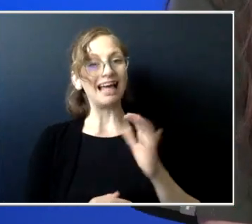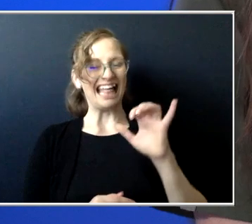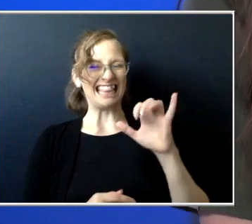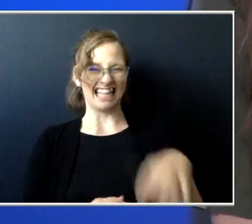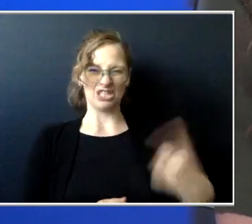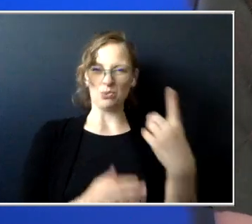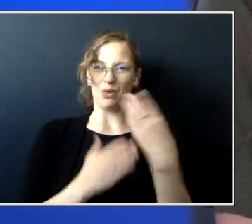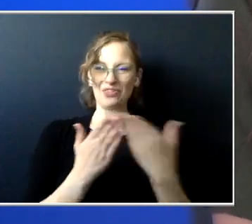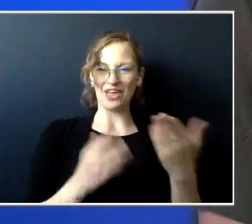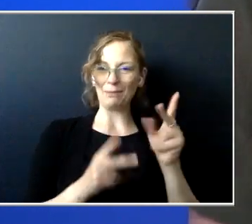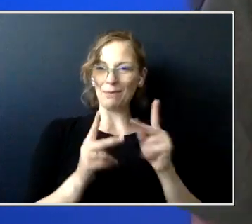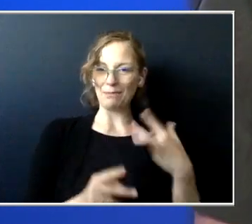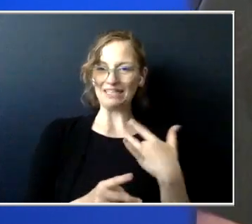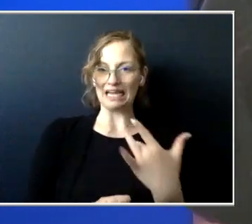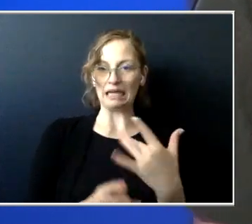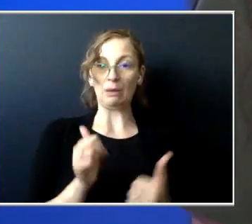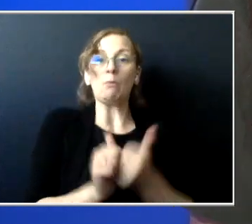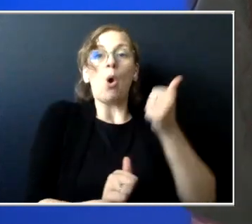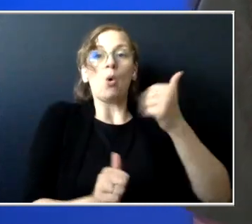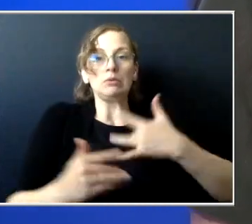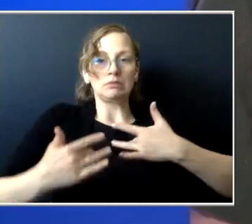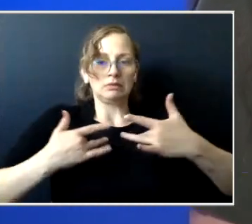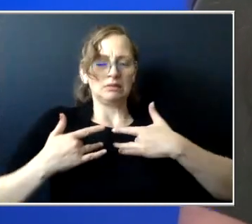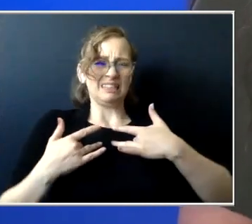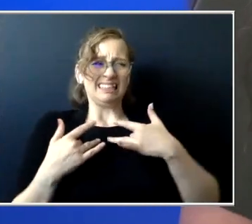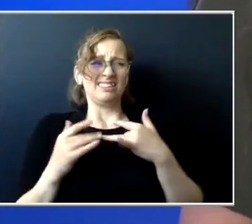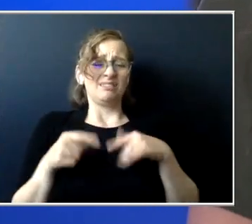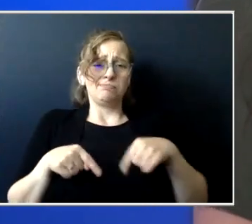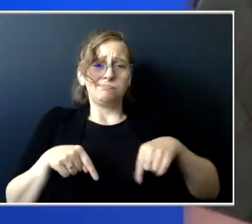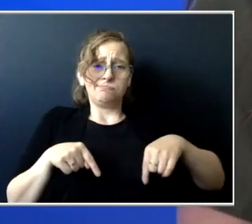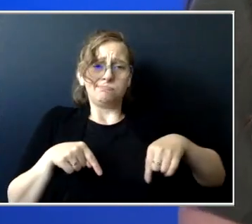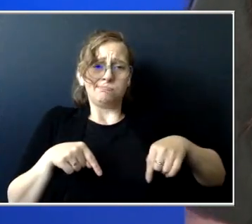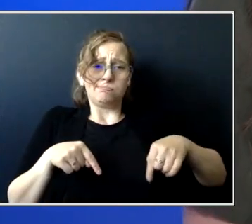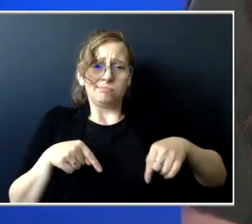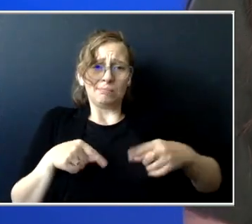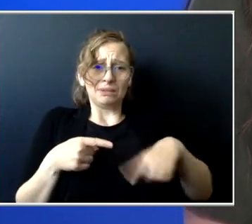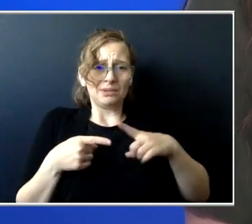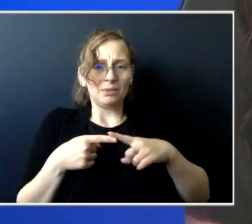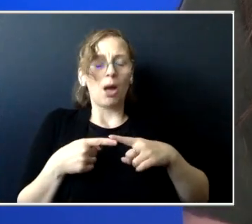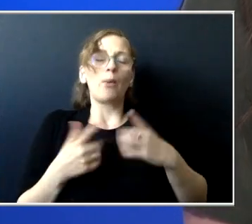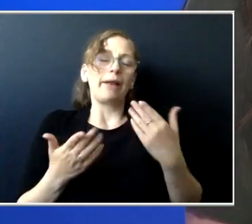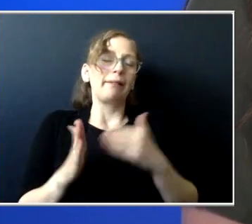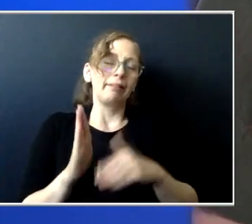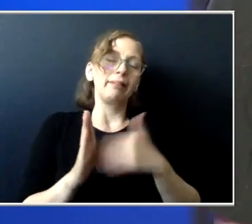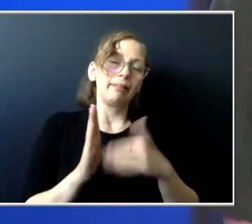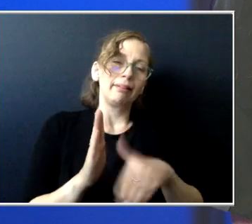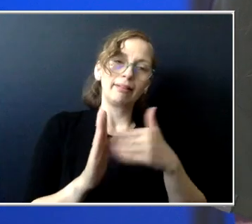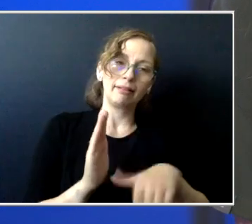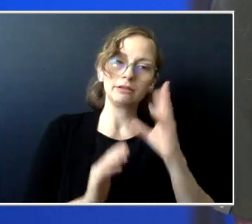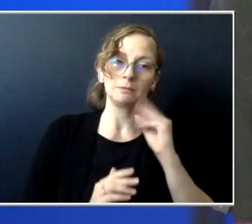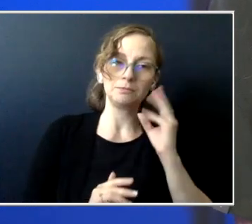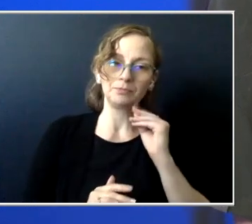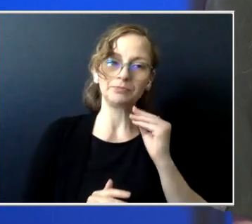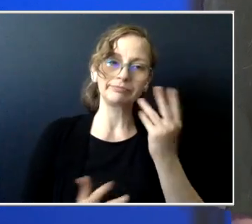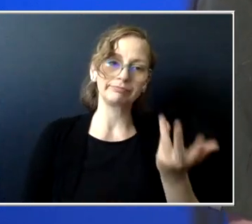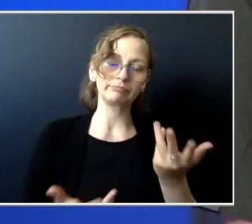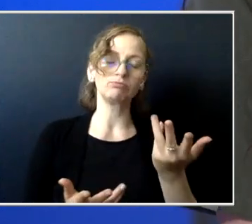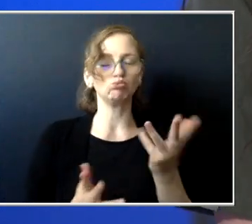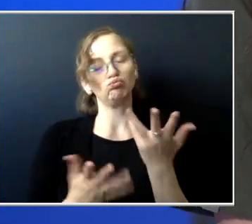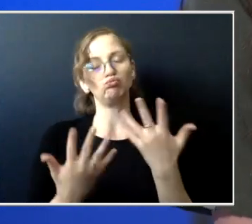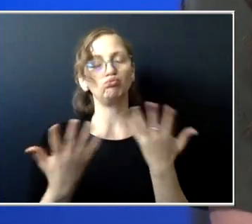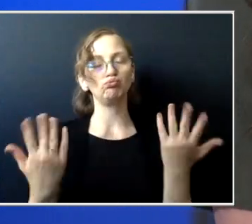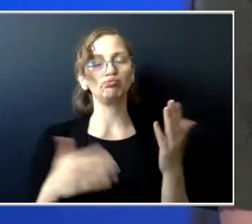at first. But once they do it over and over again, and then I feel like our team is really good at trying to provide encouragement and just being